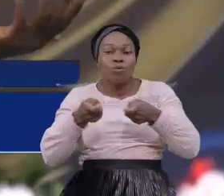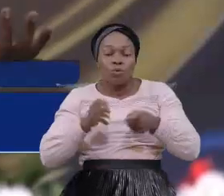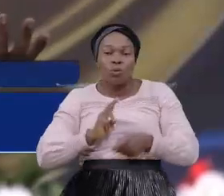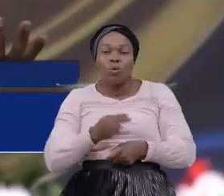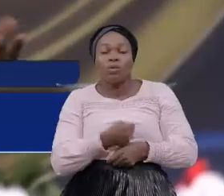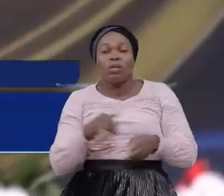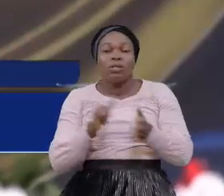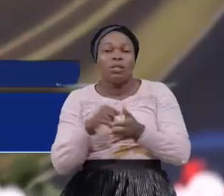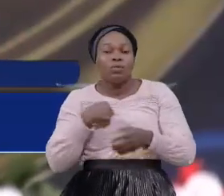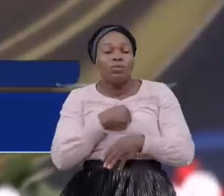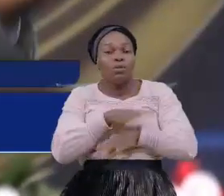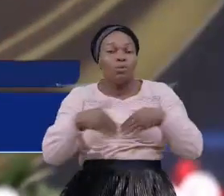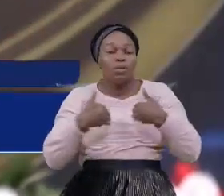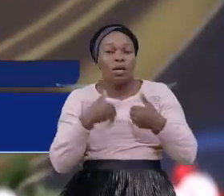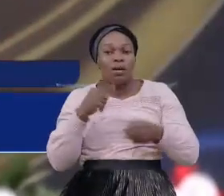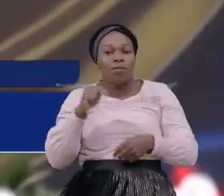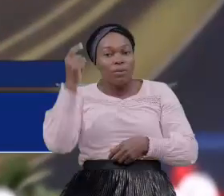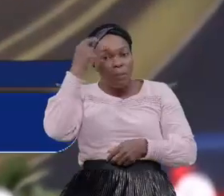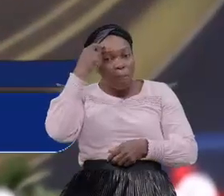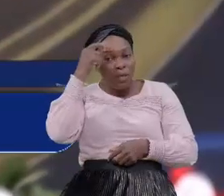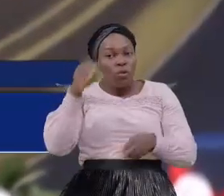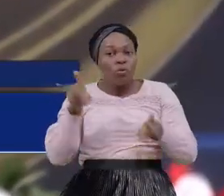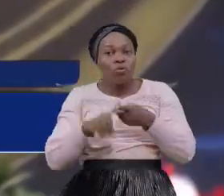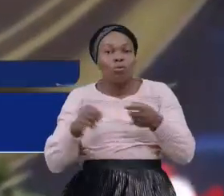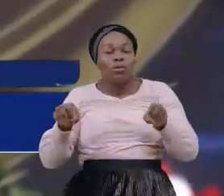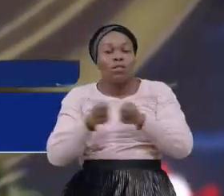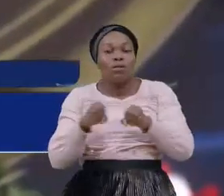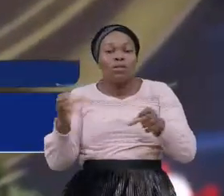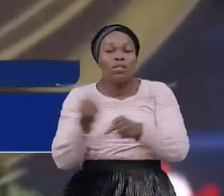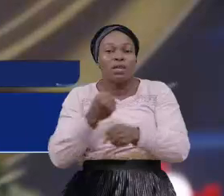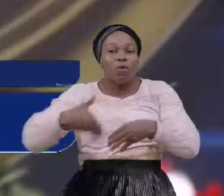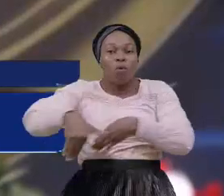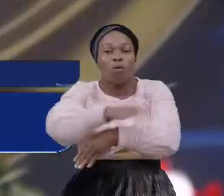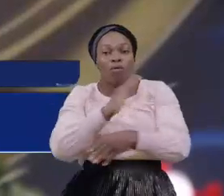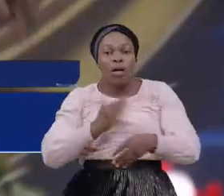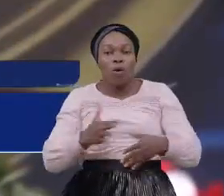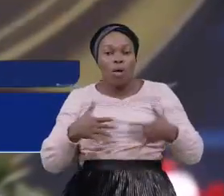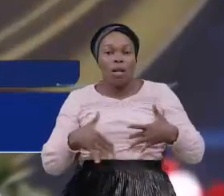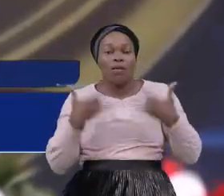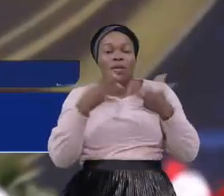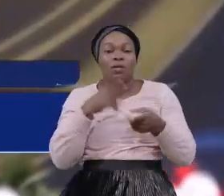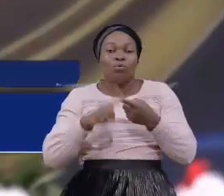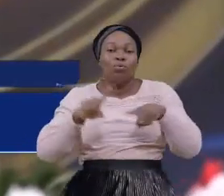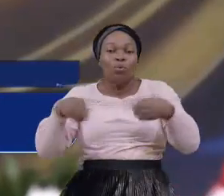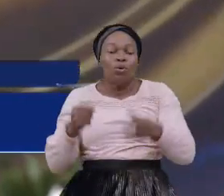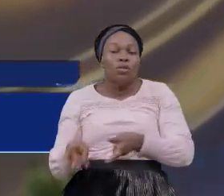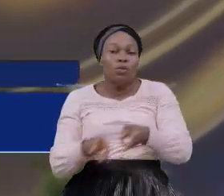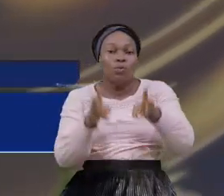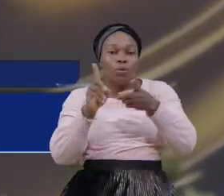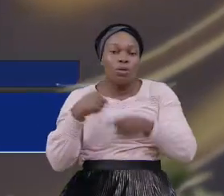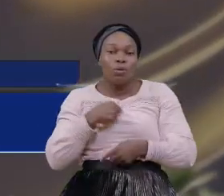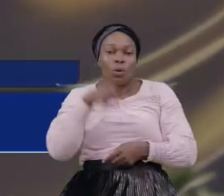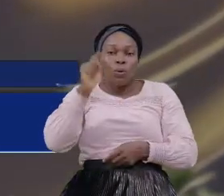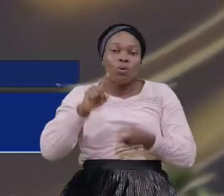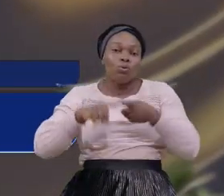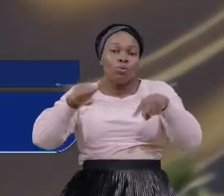mind to even take over our lives and go the direction we want to go and change the